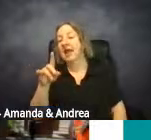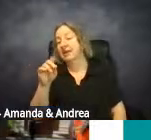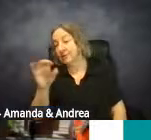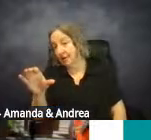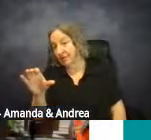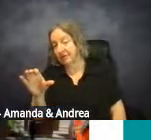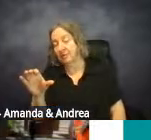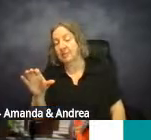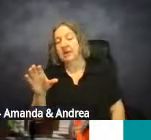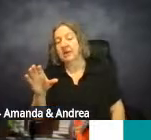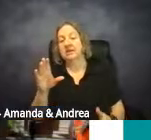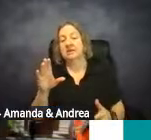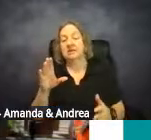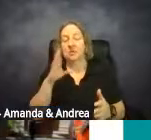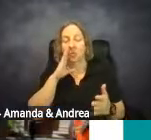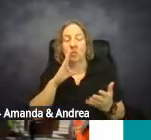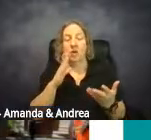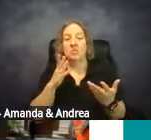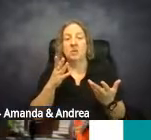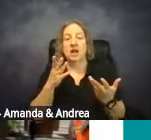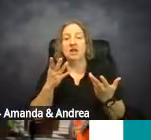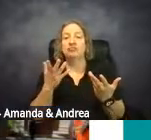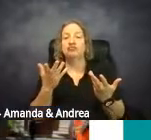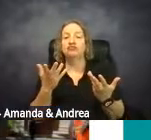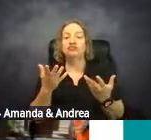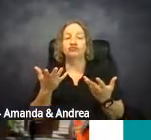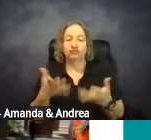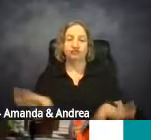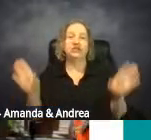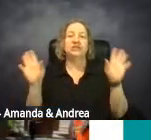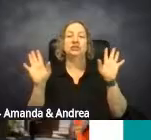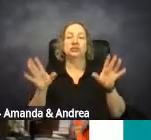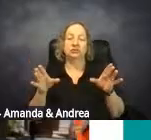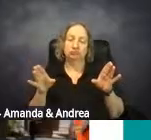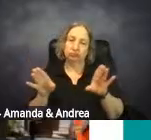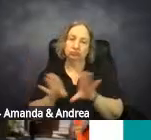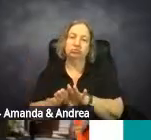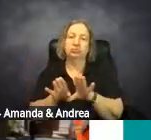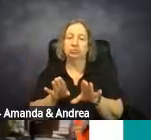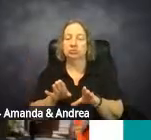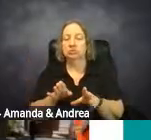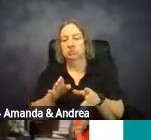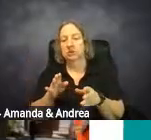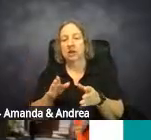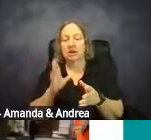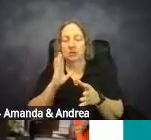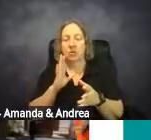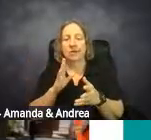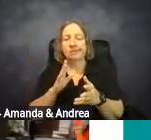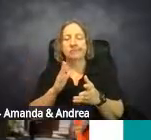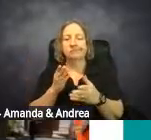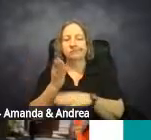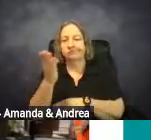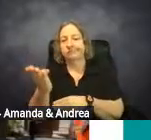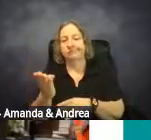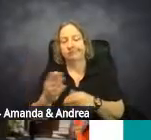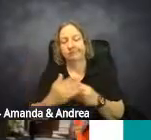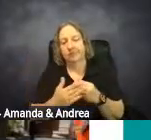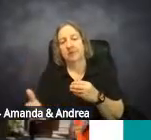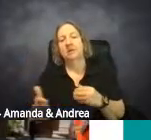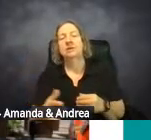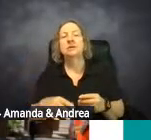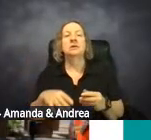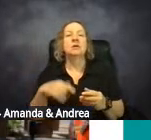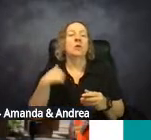being finalized and moving forward. So we also have been making